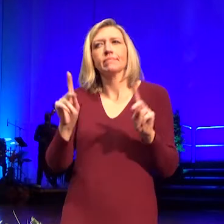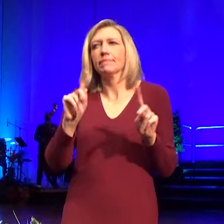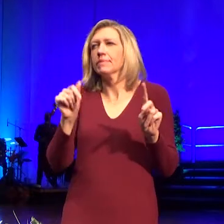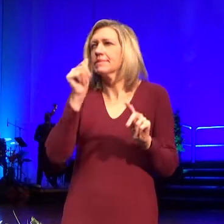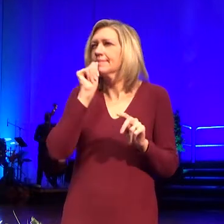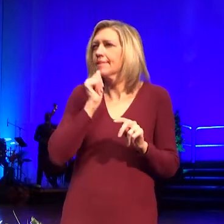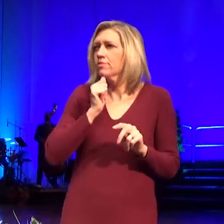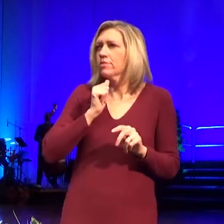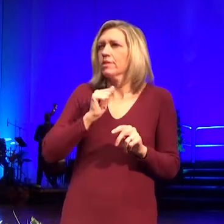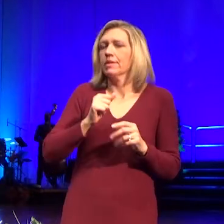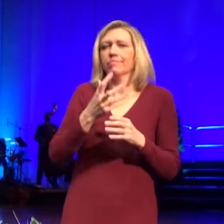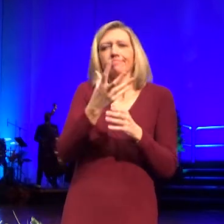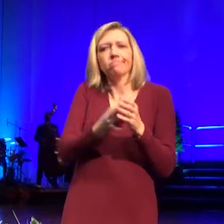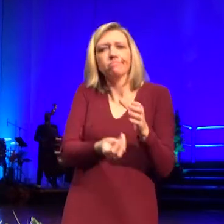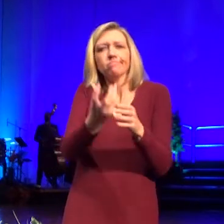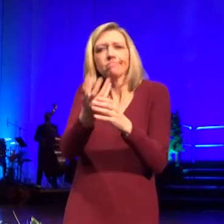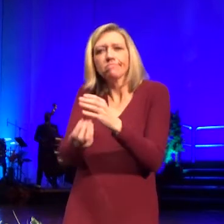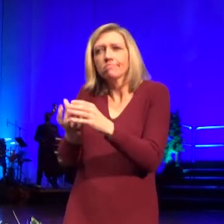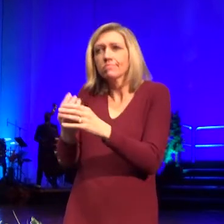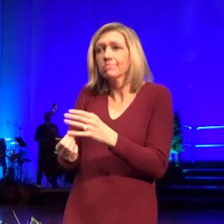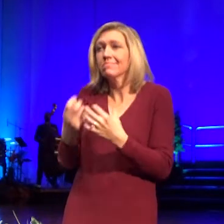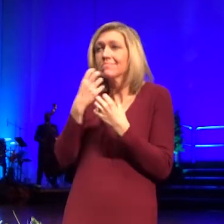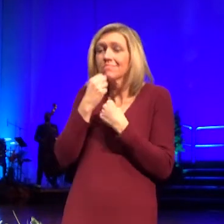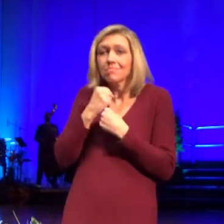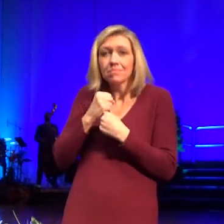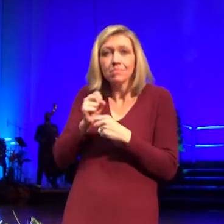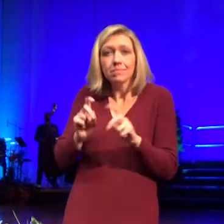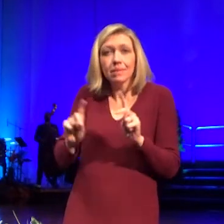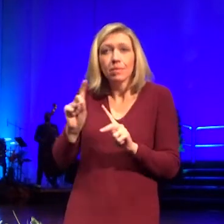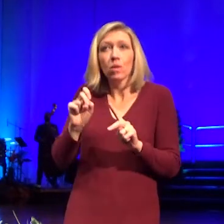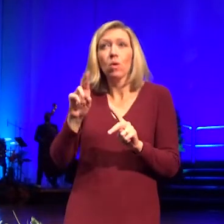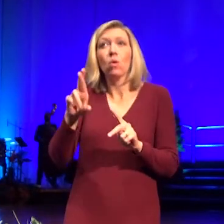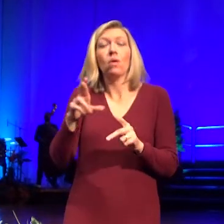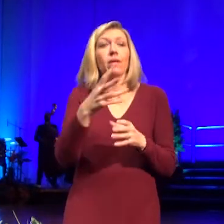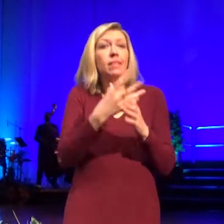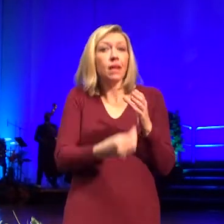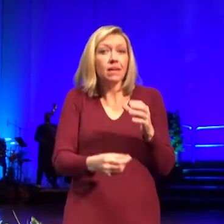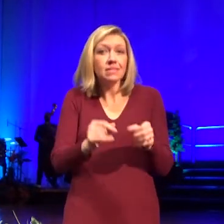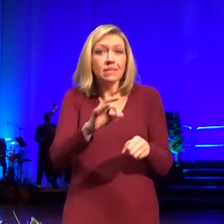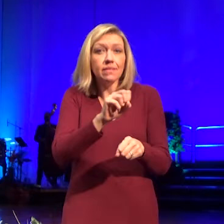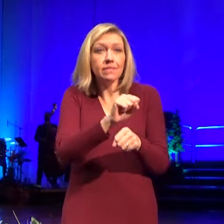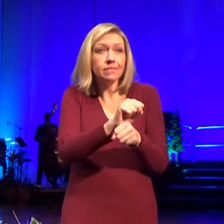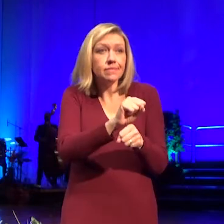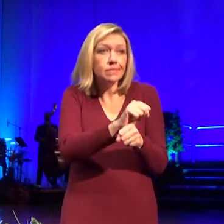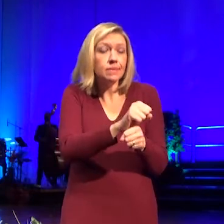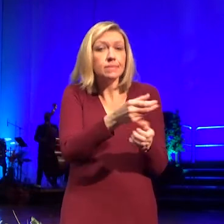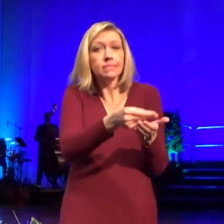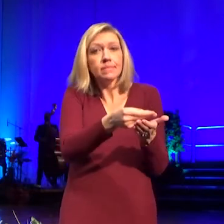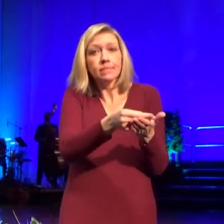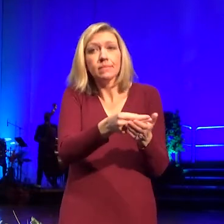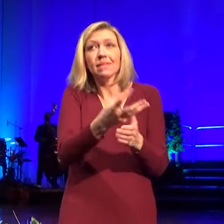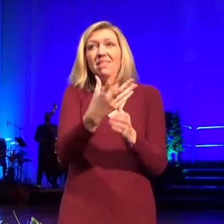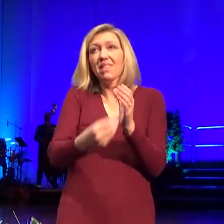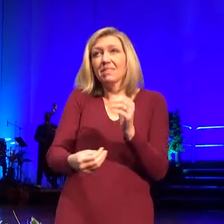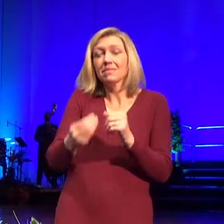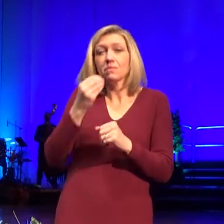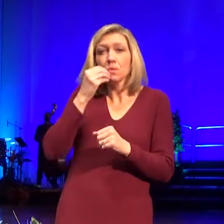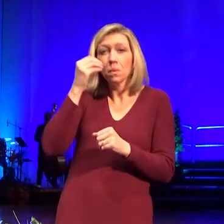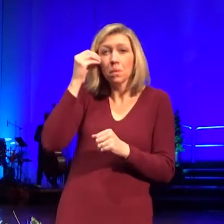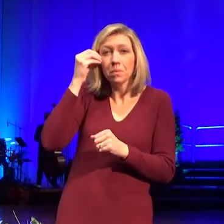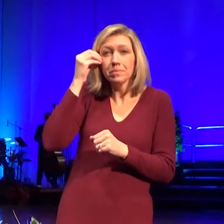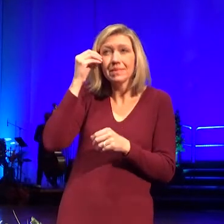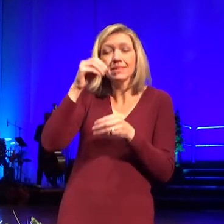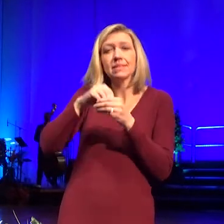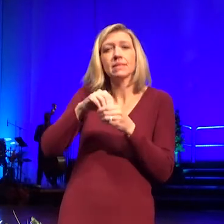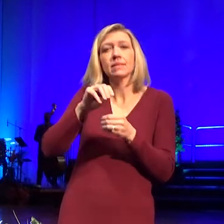the loss of loved ones, the loss of livelihood, the loss of homes in our